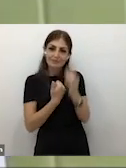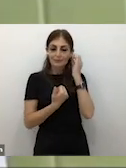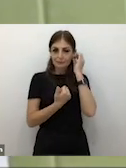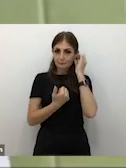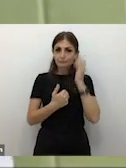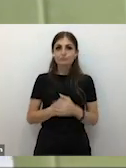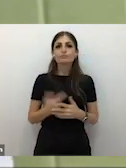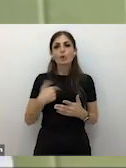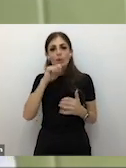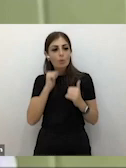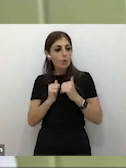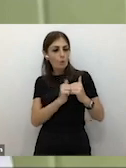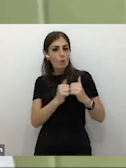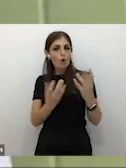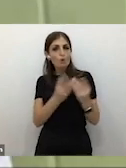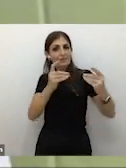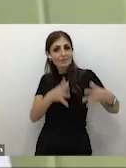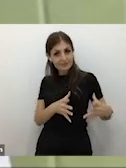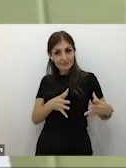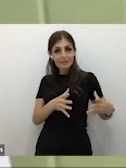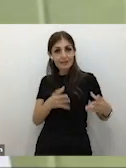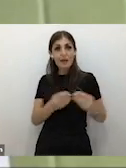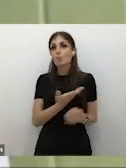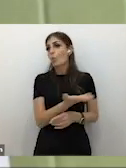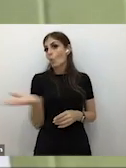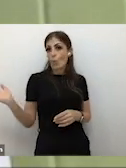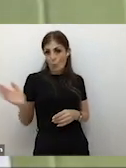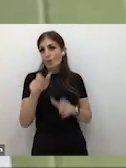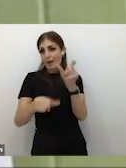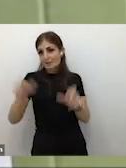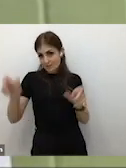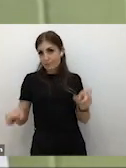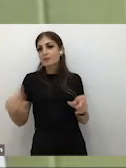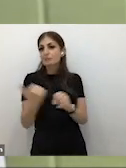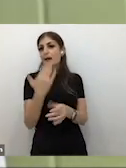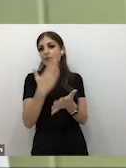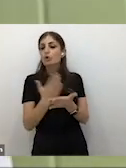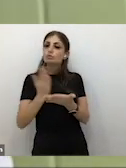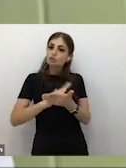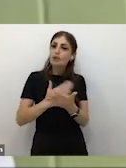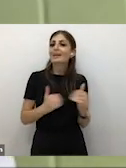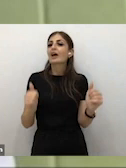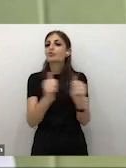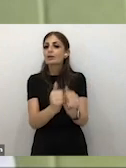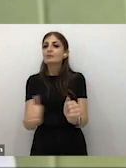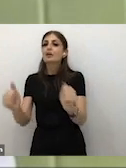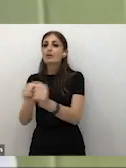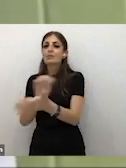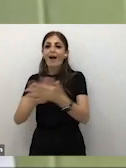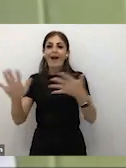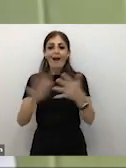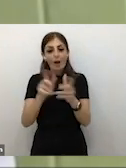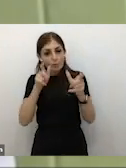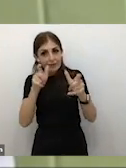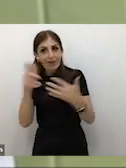will work with the program facilitator and with all of the participants to create shared agreements about how we care for well-being